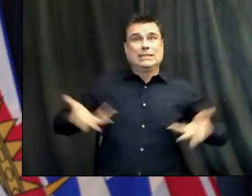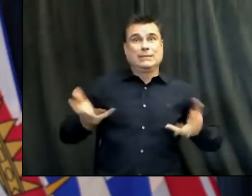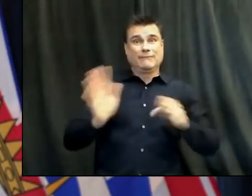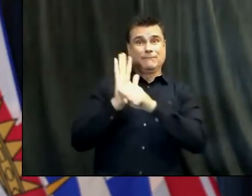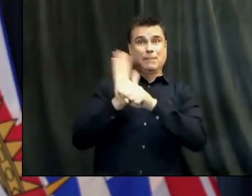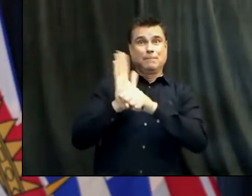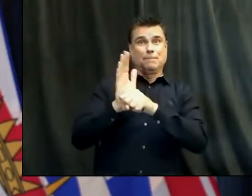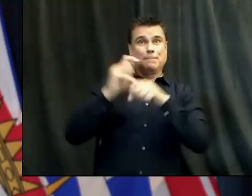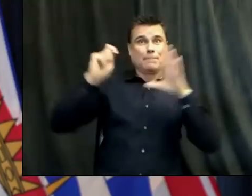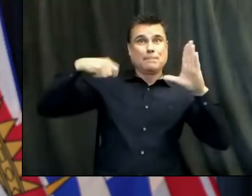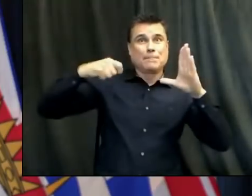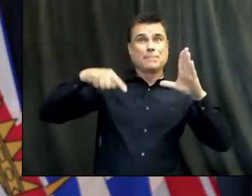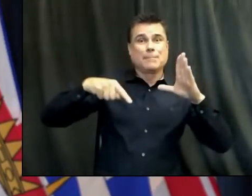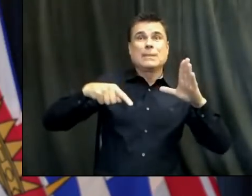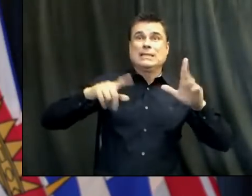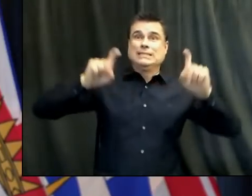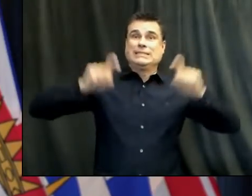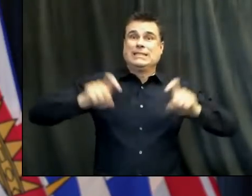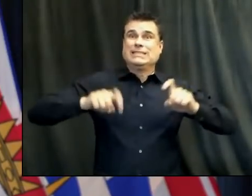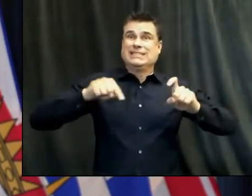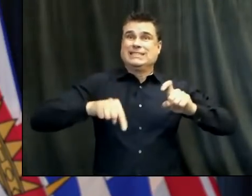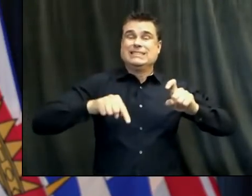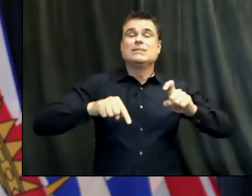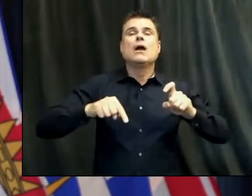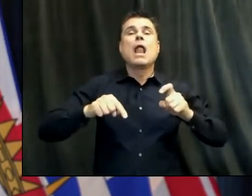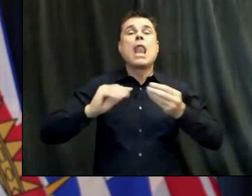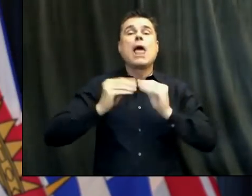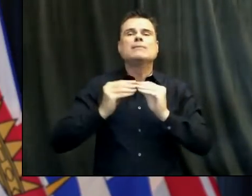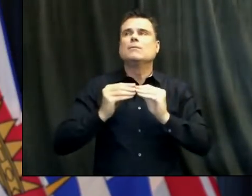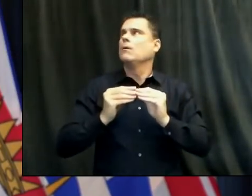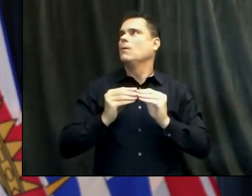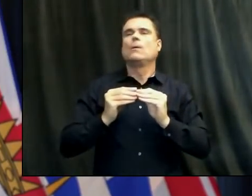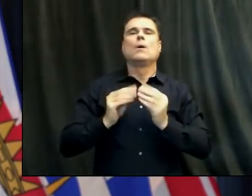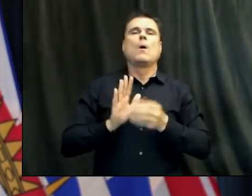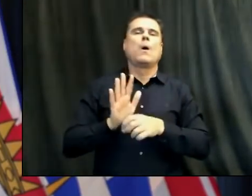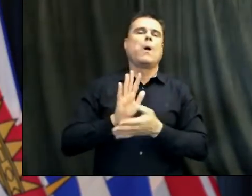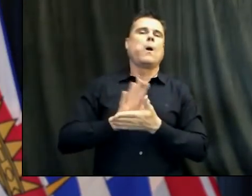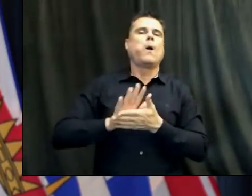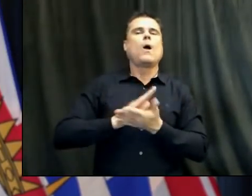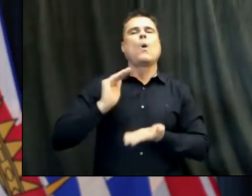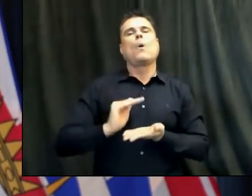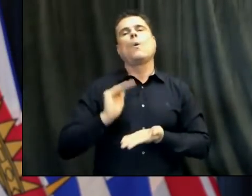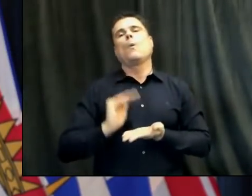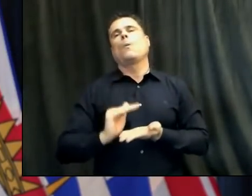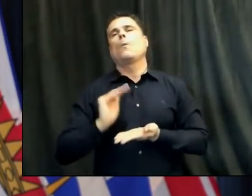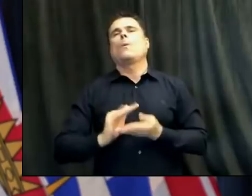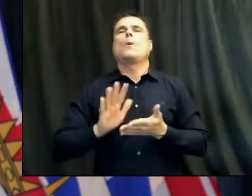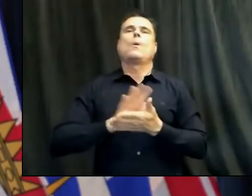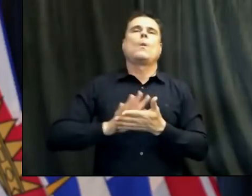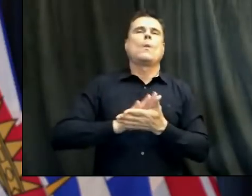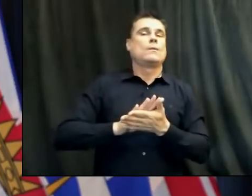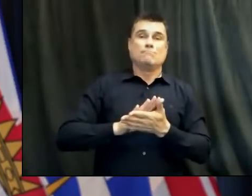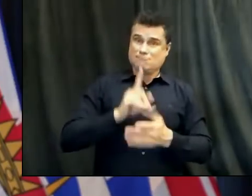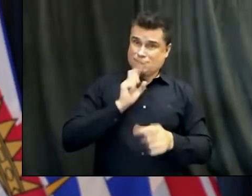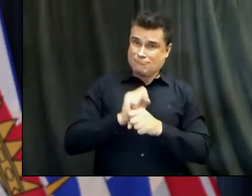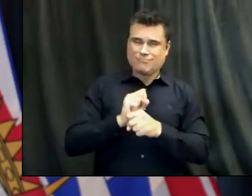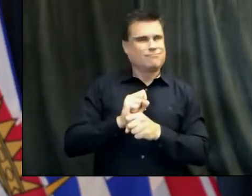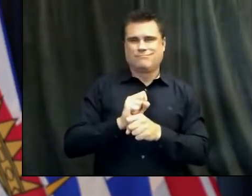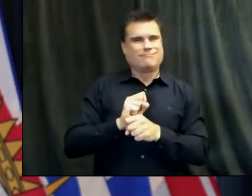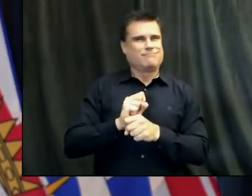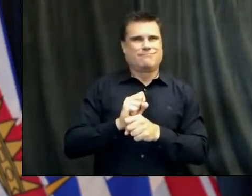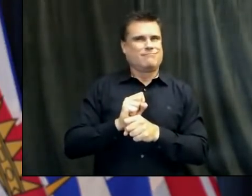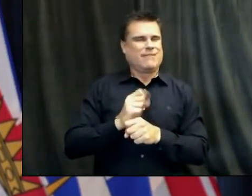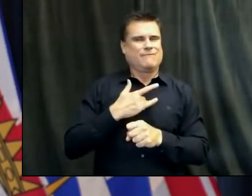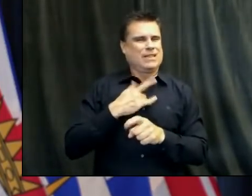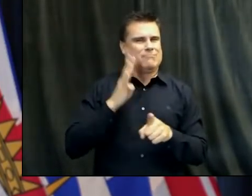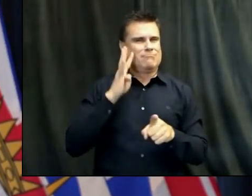and one of the discrepancies that seems to be coming up commonly is that the number of tests that we see on the